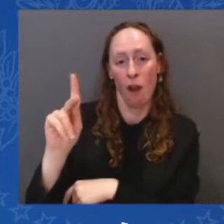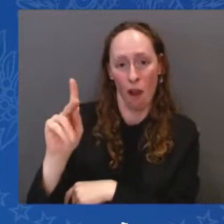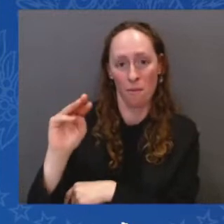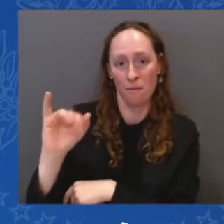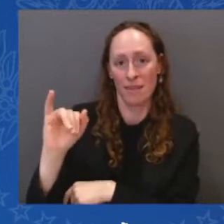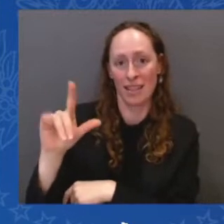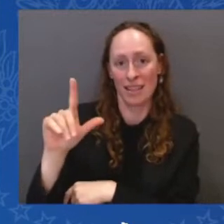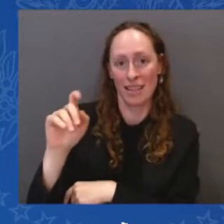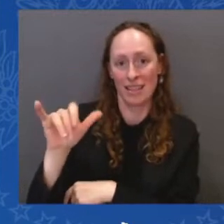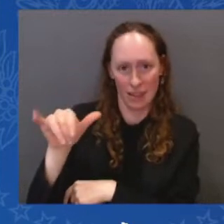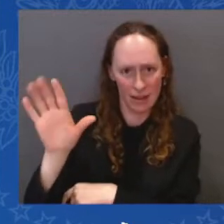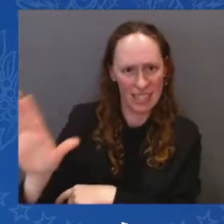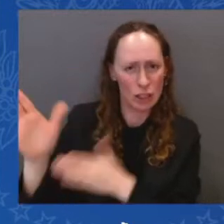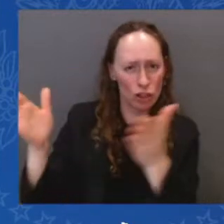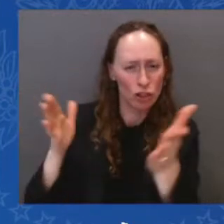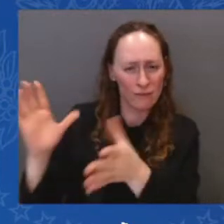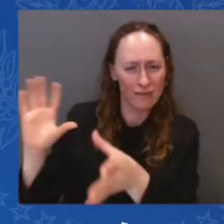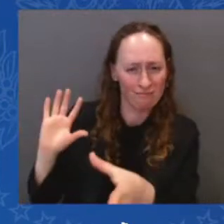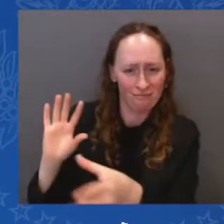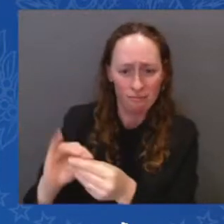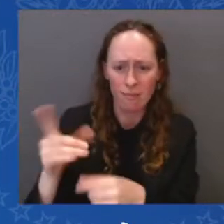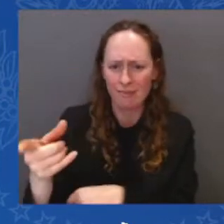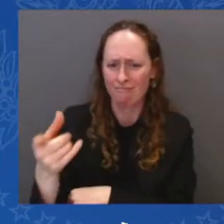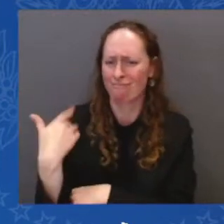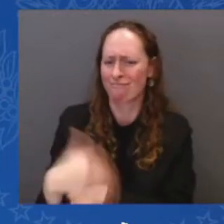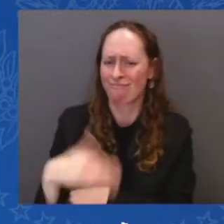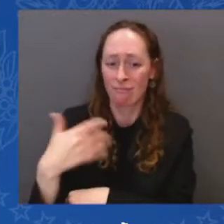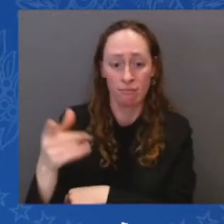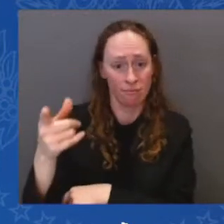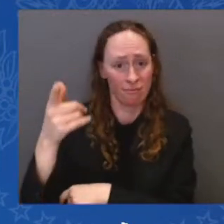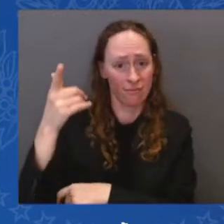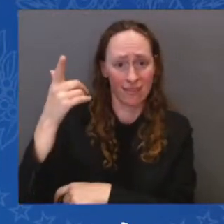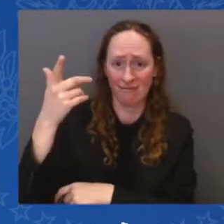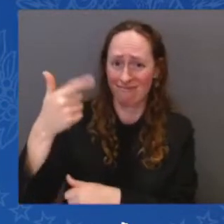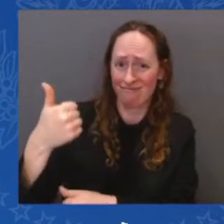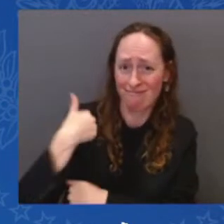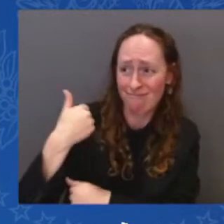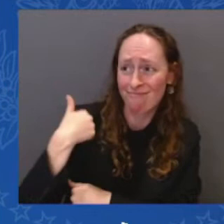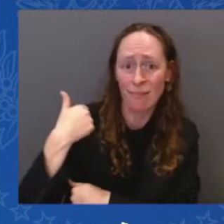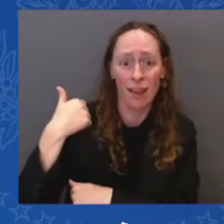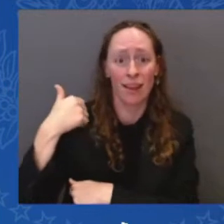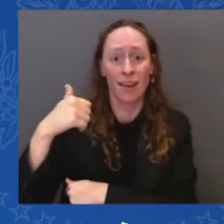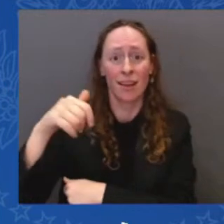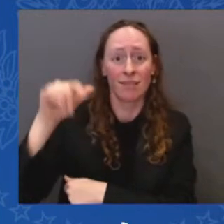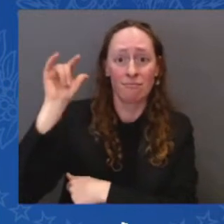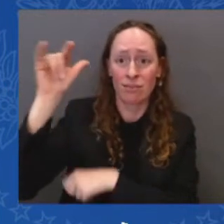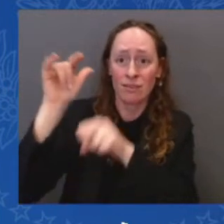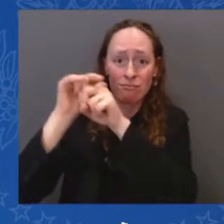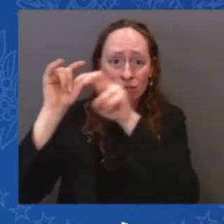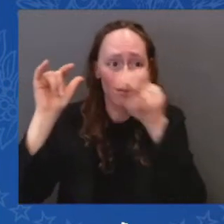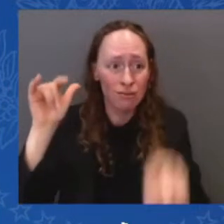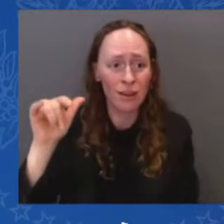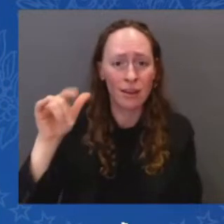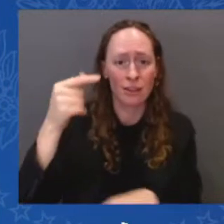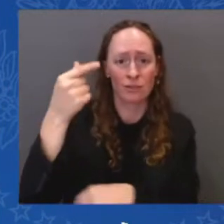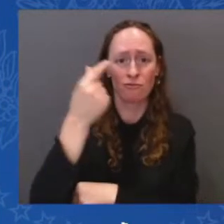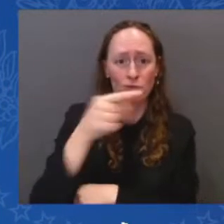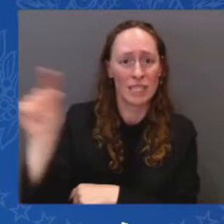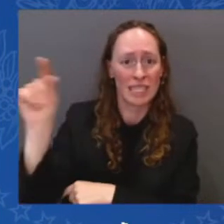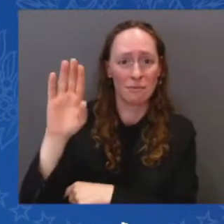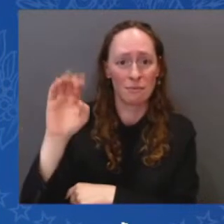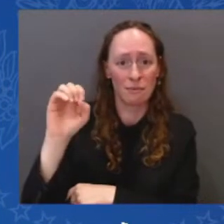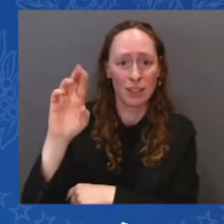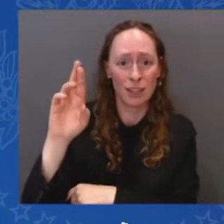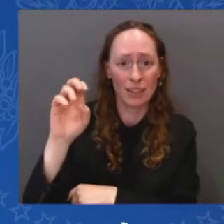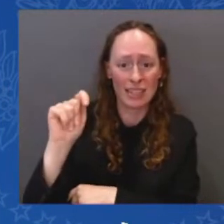parachutist, a Green Beret, a warrior who served a total of 5 years